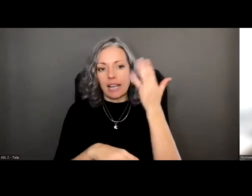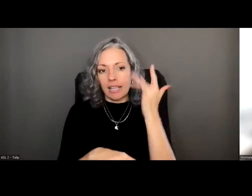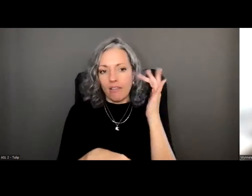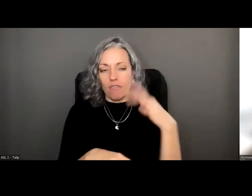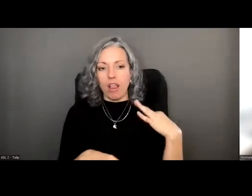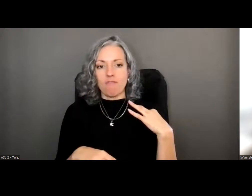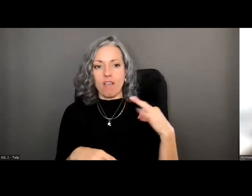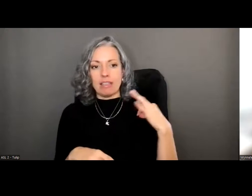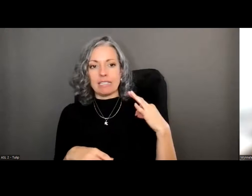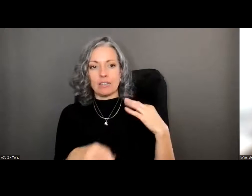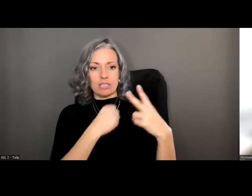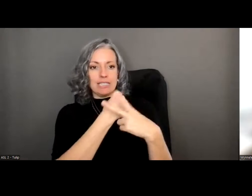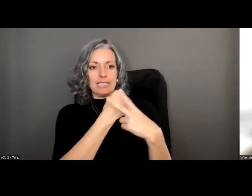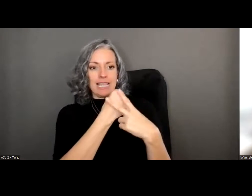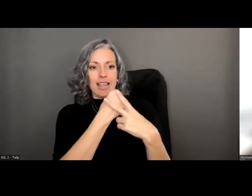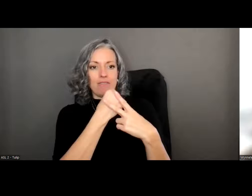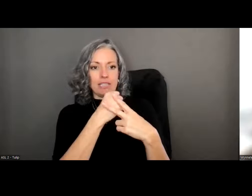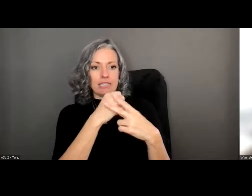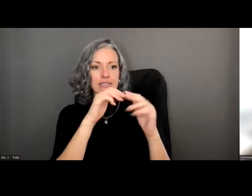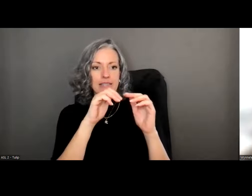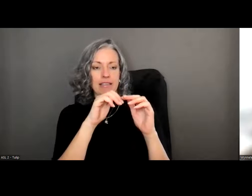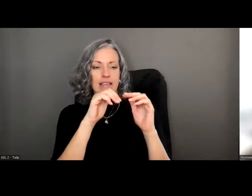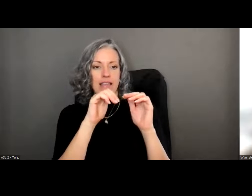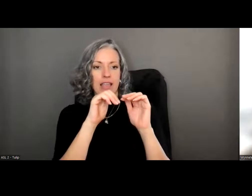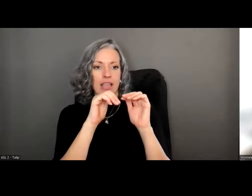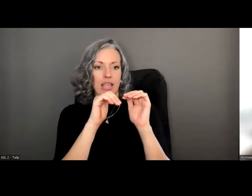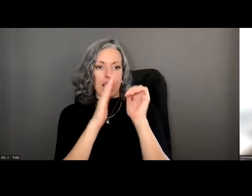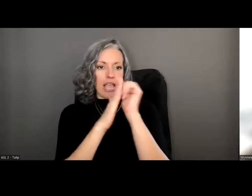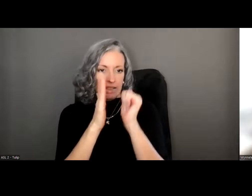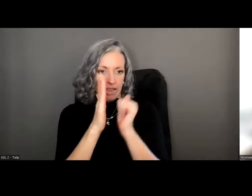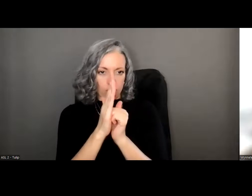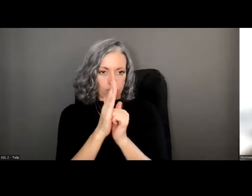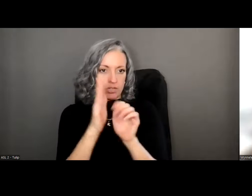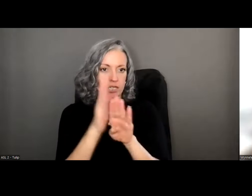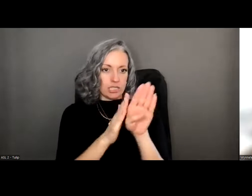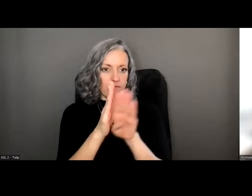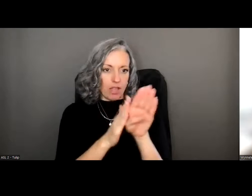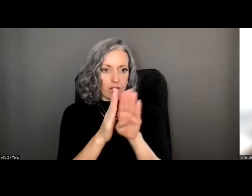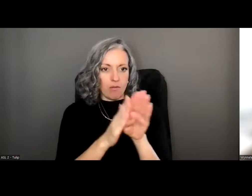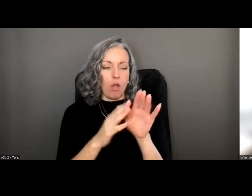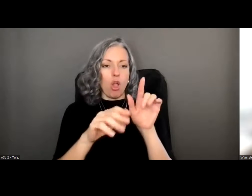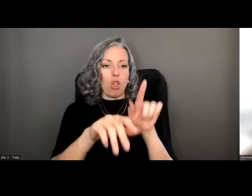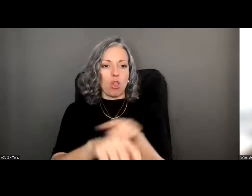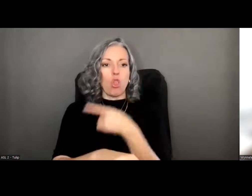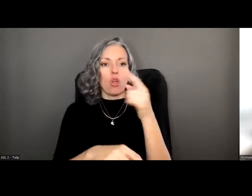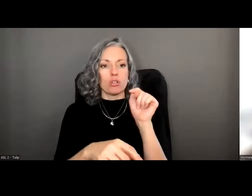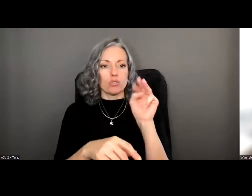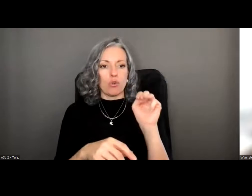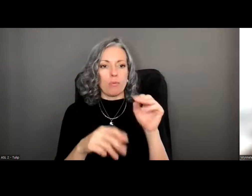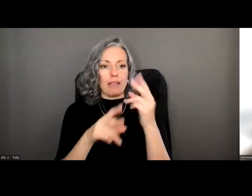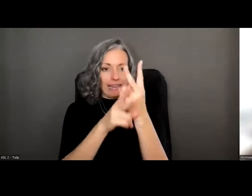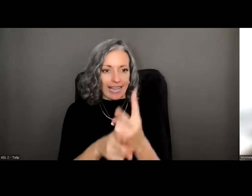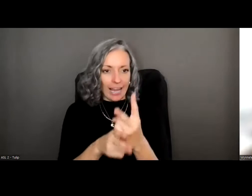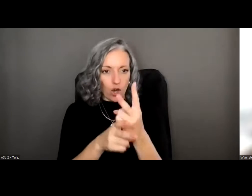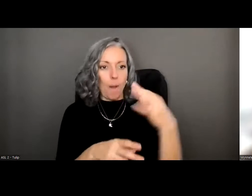voluntary savings accounts for long-term care, develop and launch robust long-term services and support benefits,